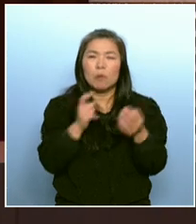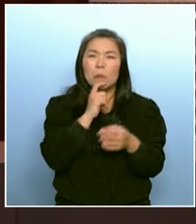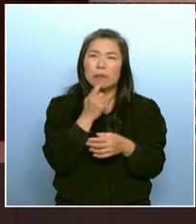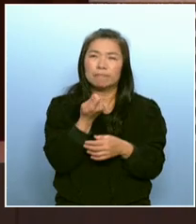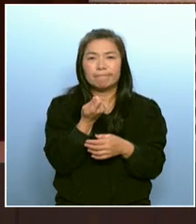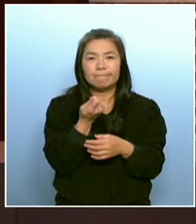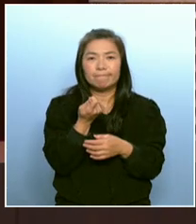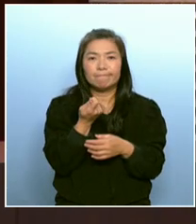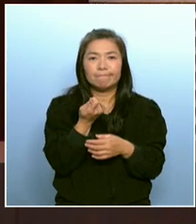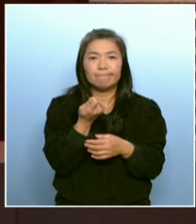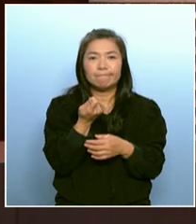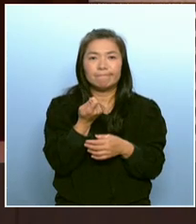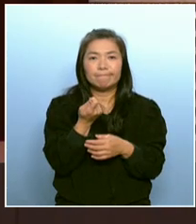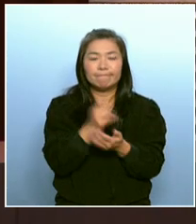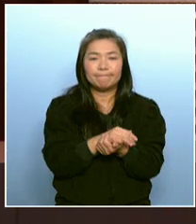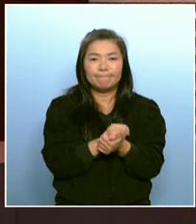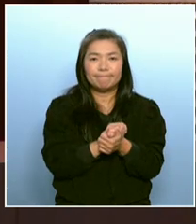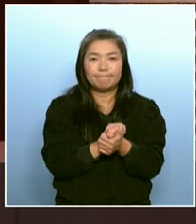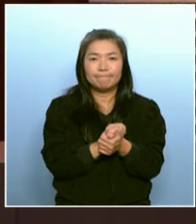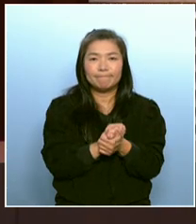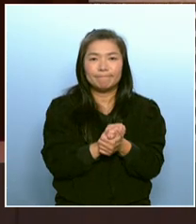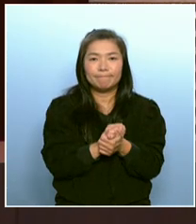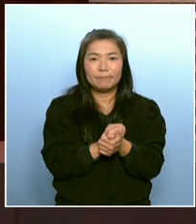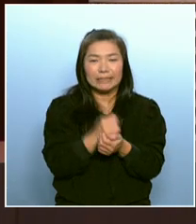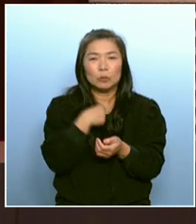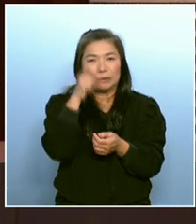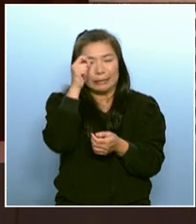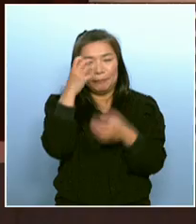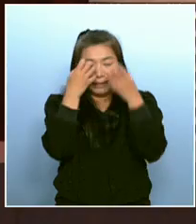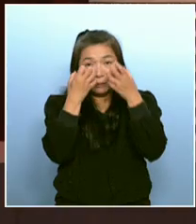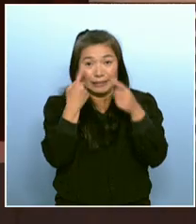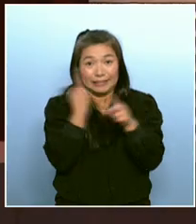students. Now we focus on upper primary students.